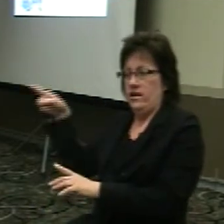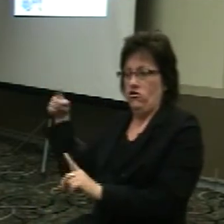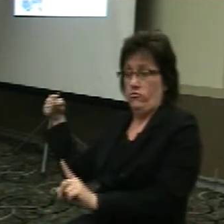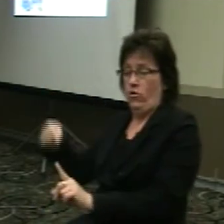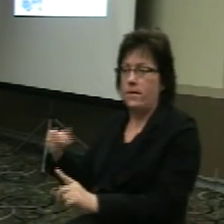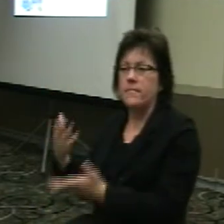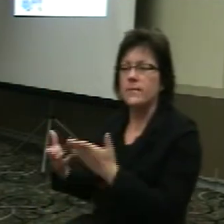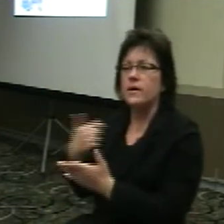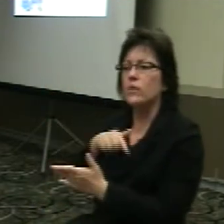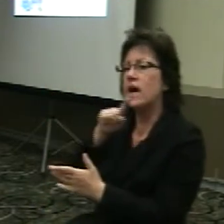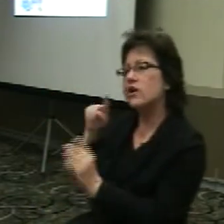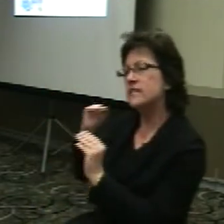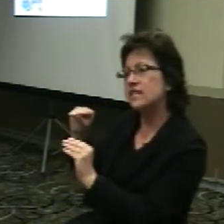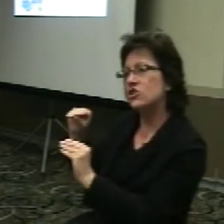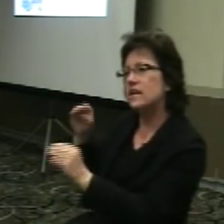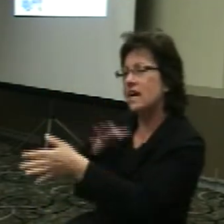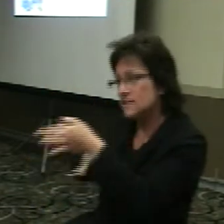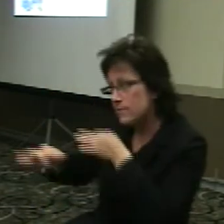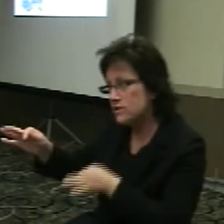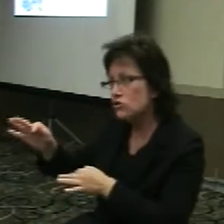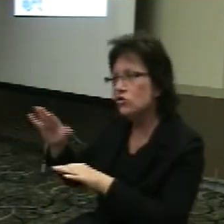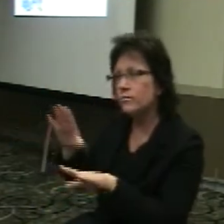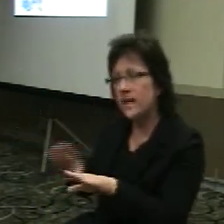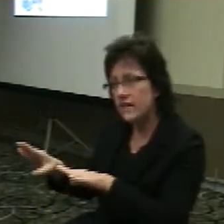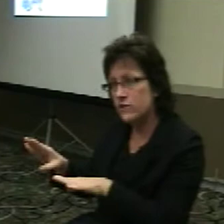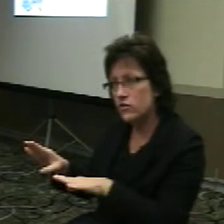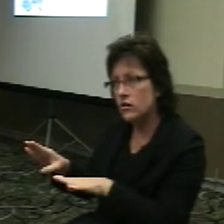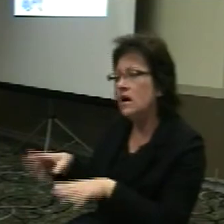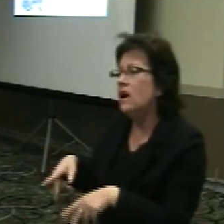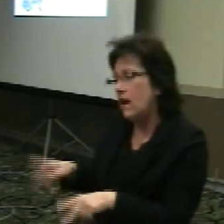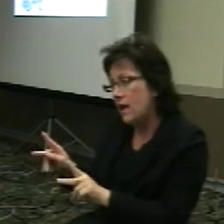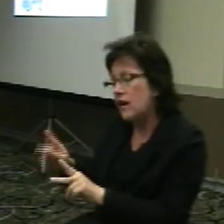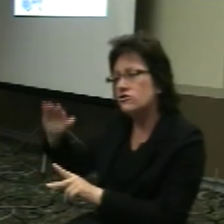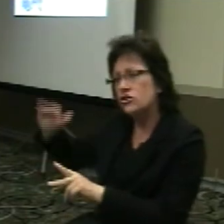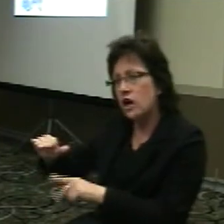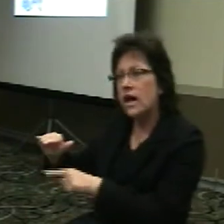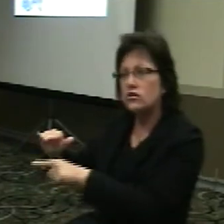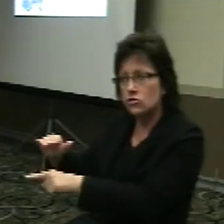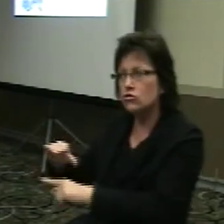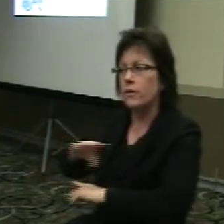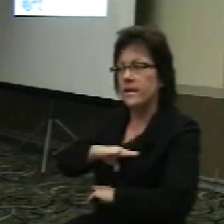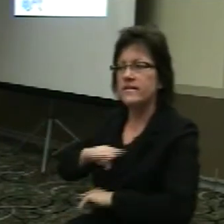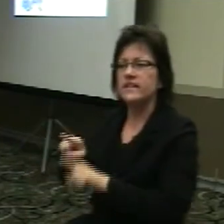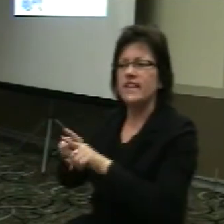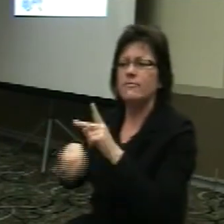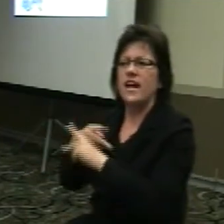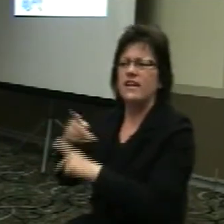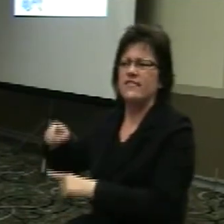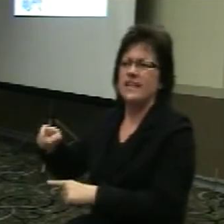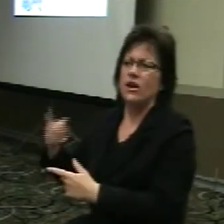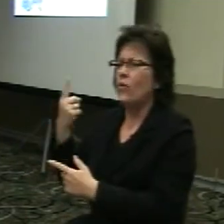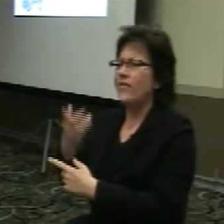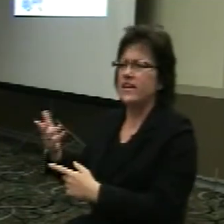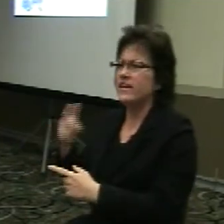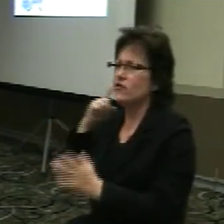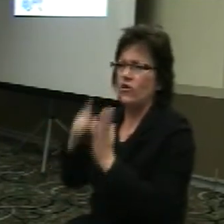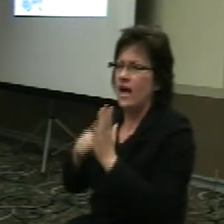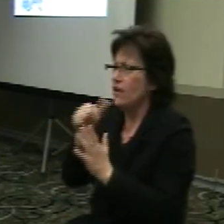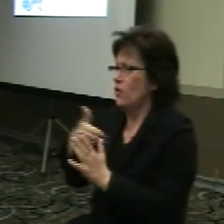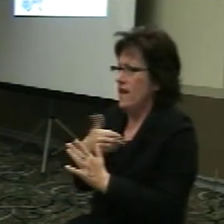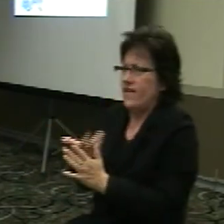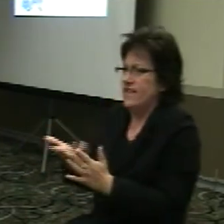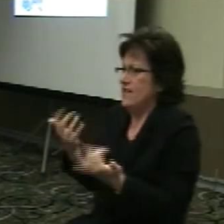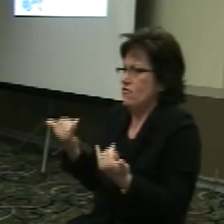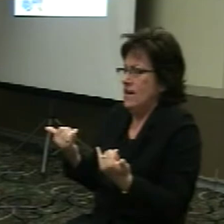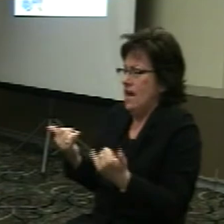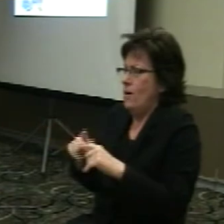is teaching a substitute behavior that allows that child to meet the same kinds of needs. One of the things you'll notice, I don't have anything right now,